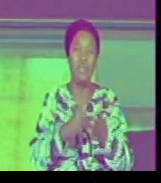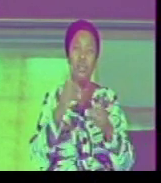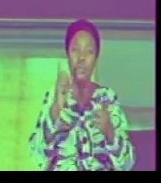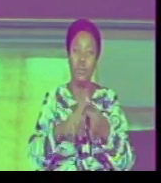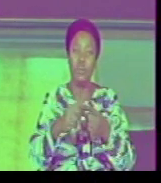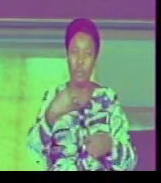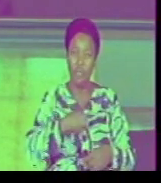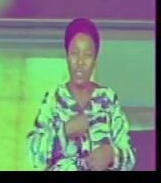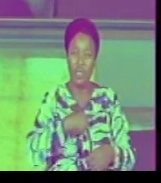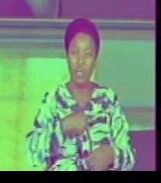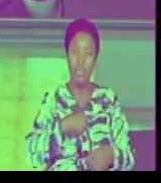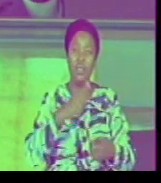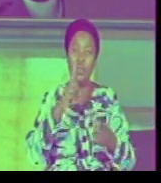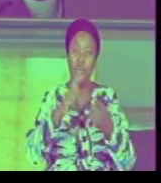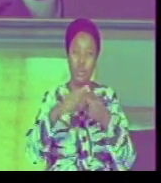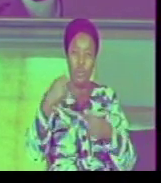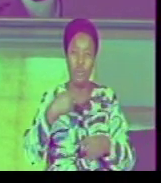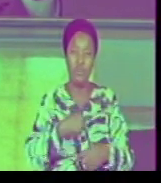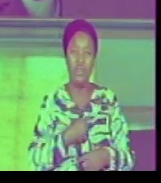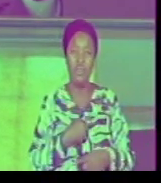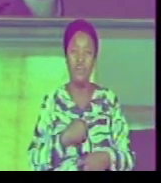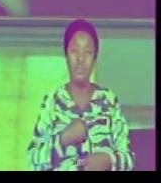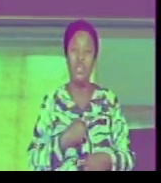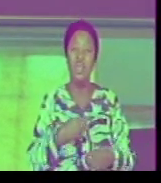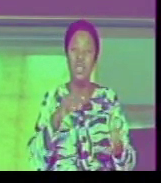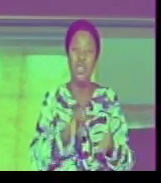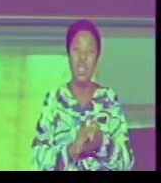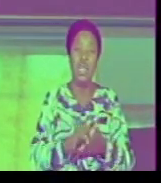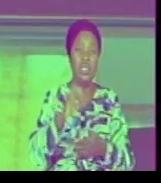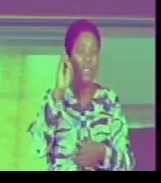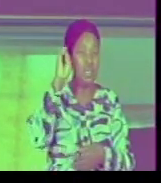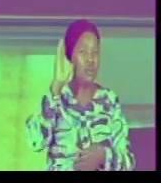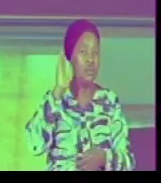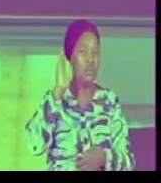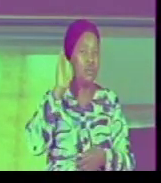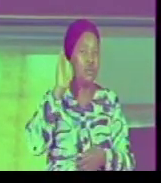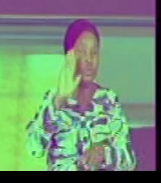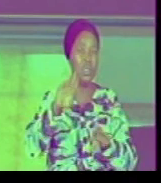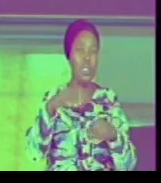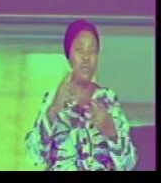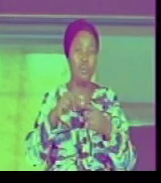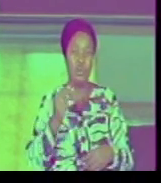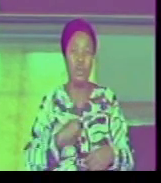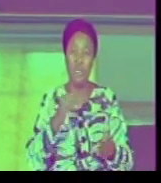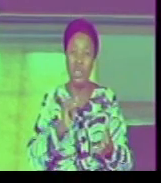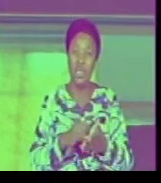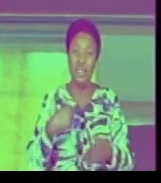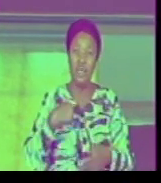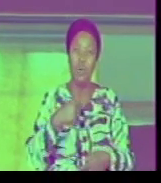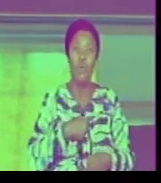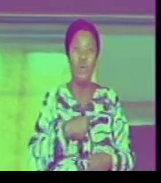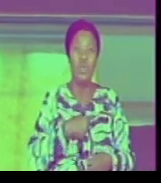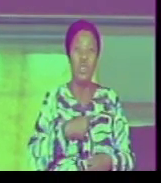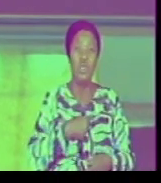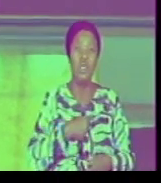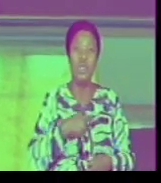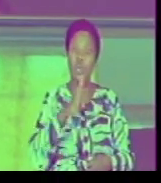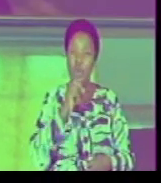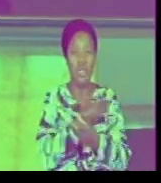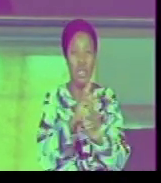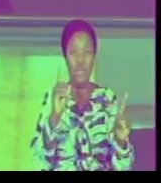unto me, that he will grant unto us, that we, being delivered out of